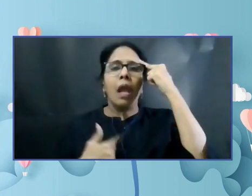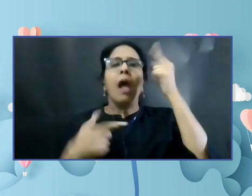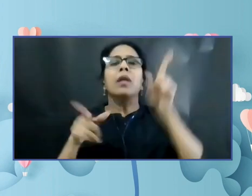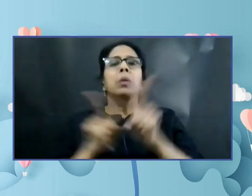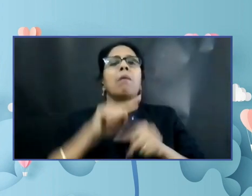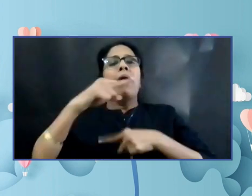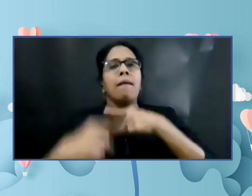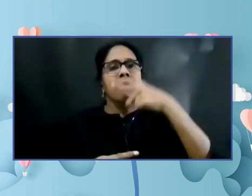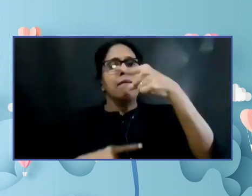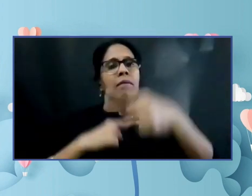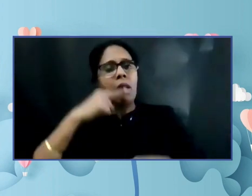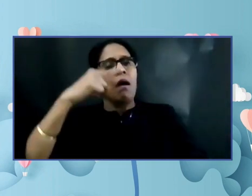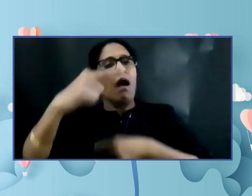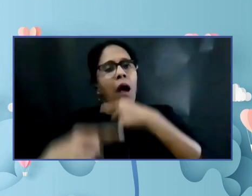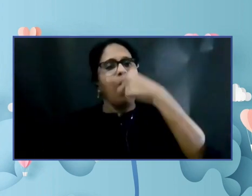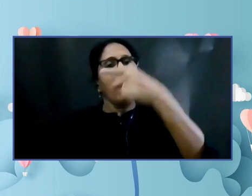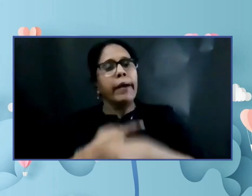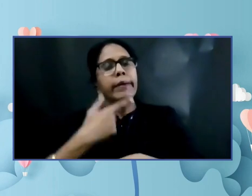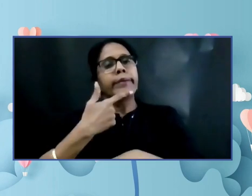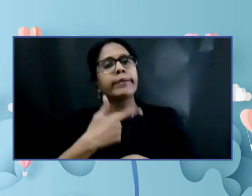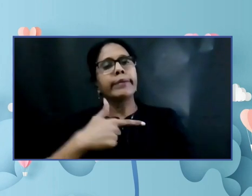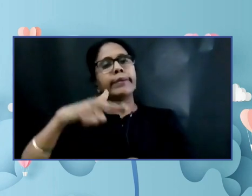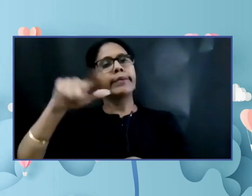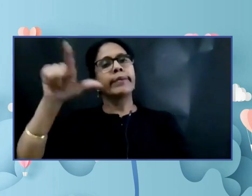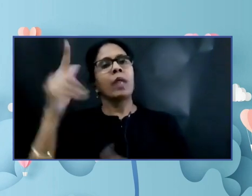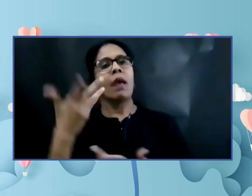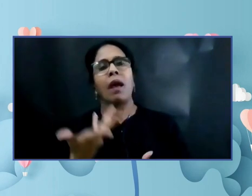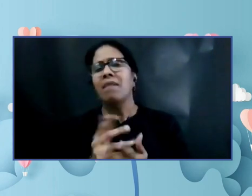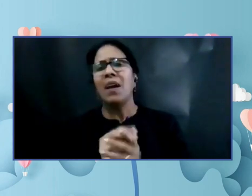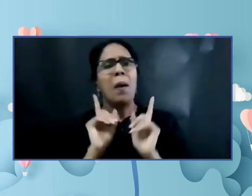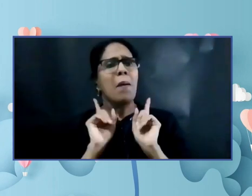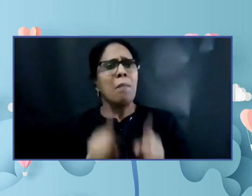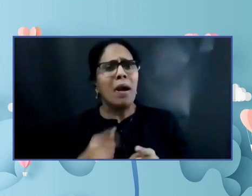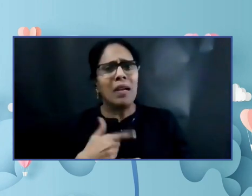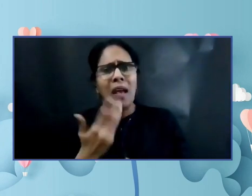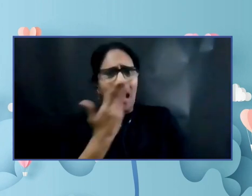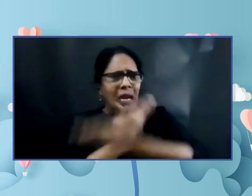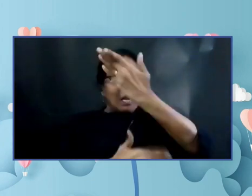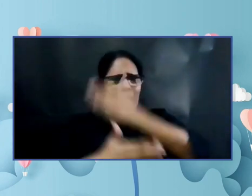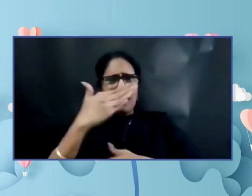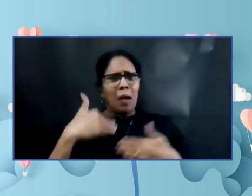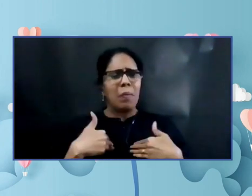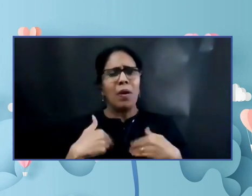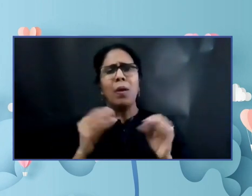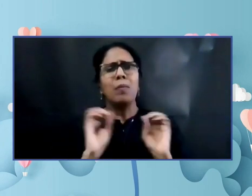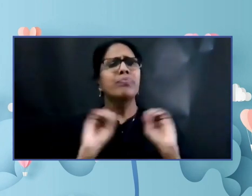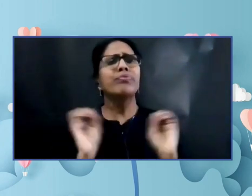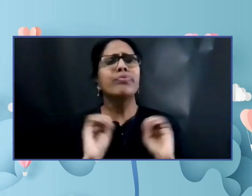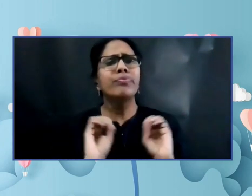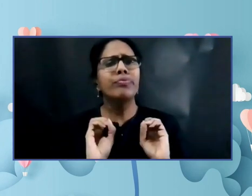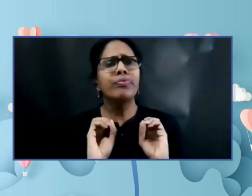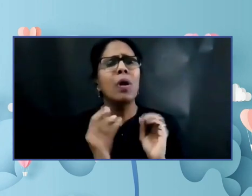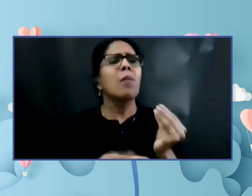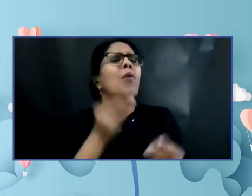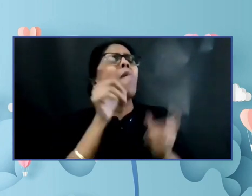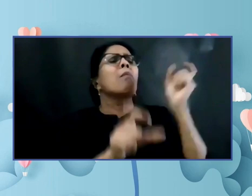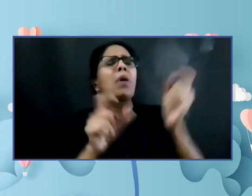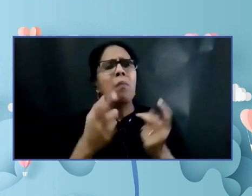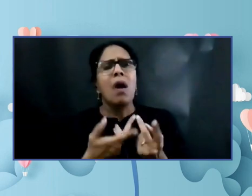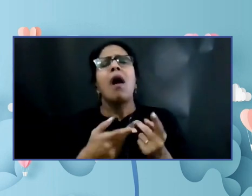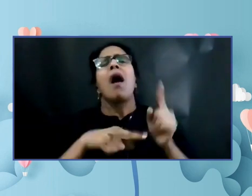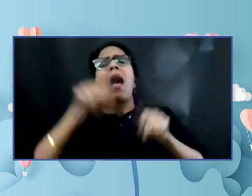logic. But we are not really disabled. Most of us are just differently